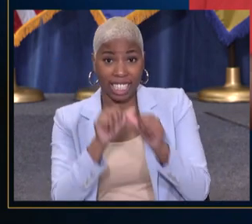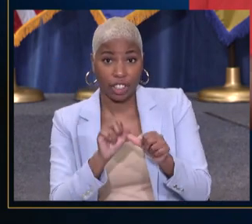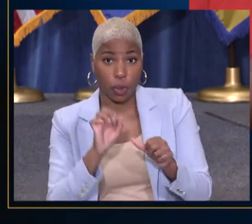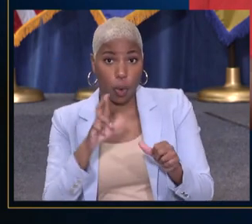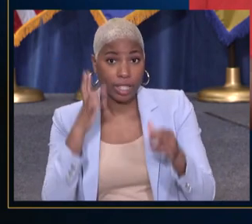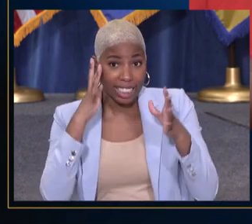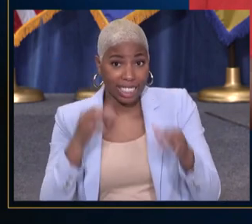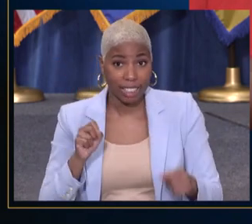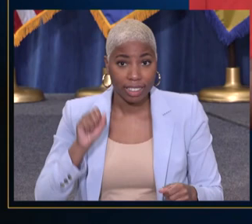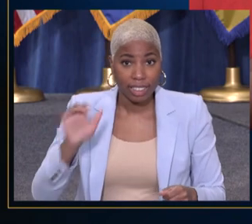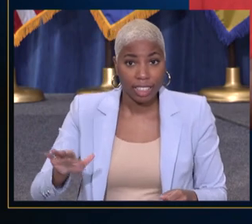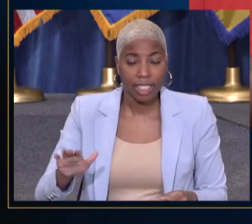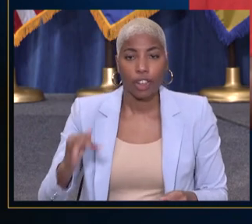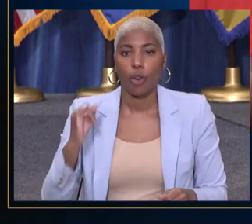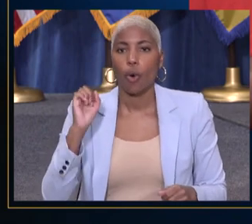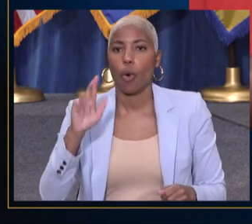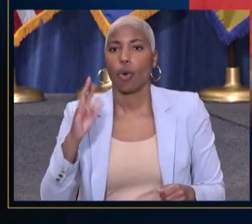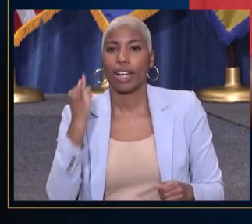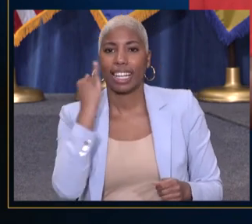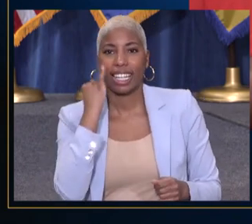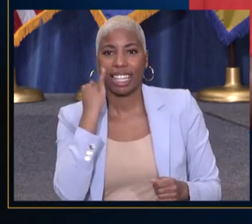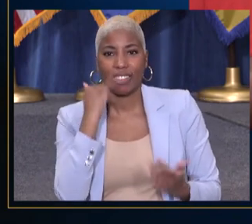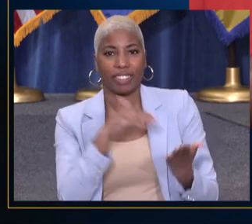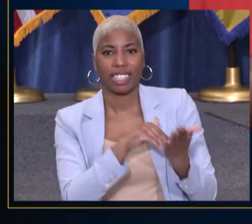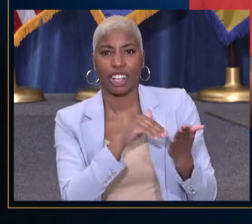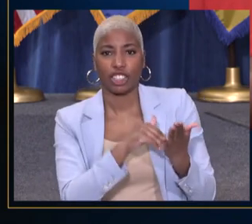they see their provider as not